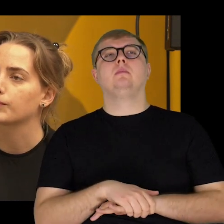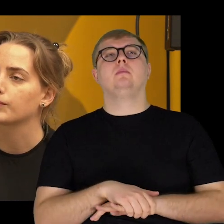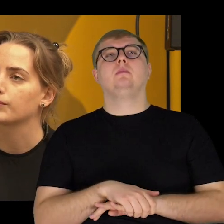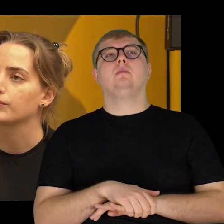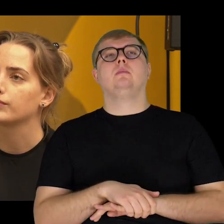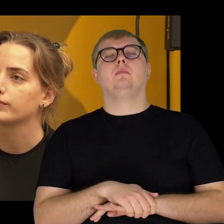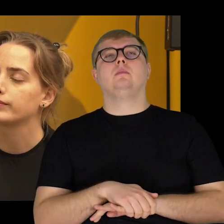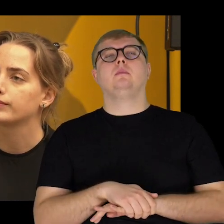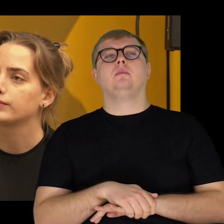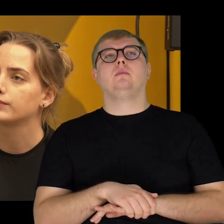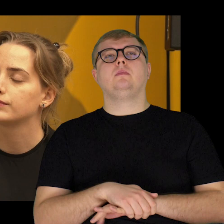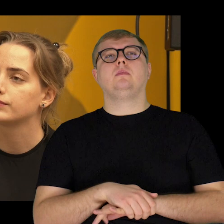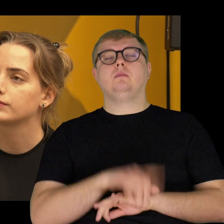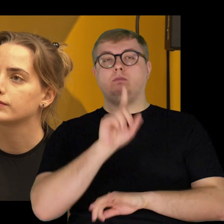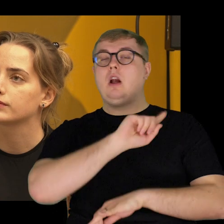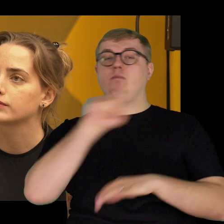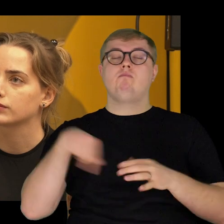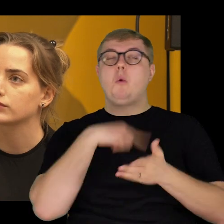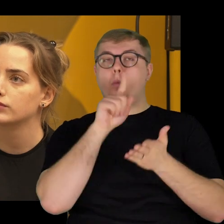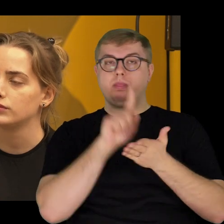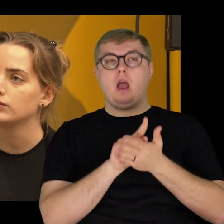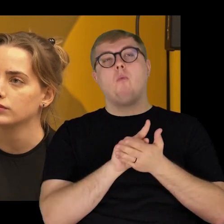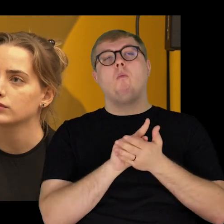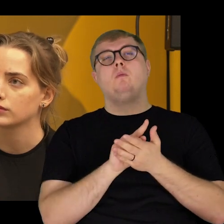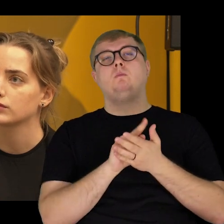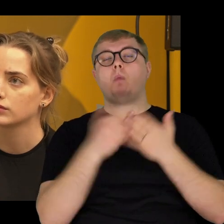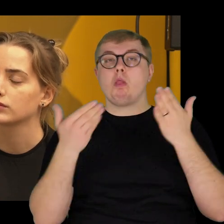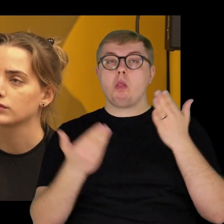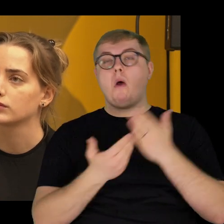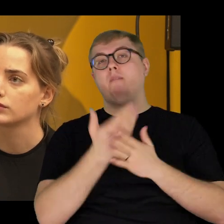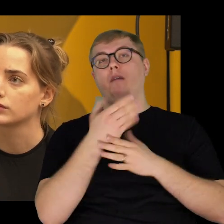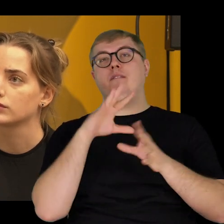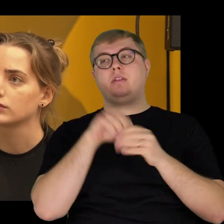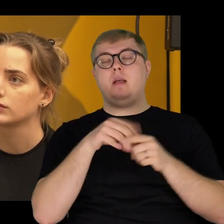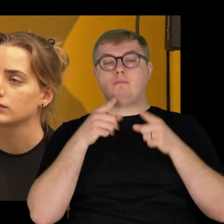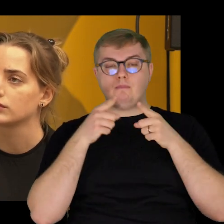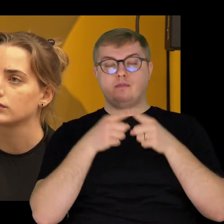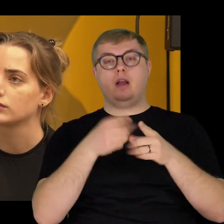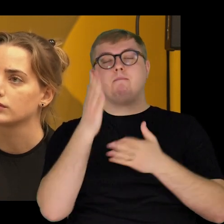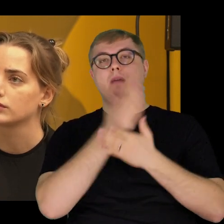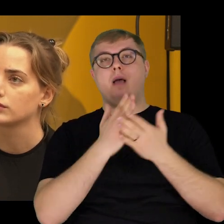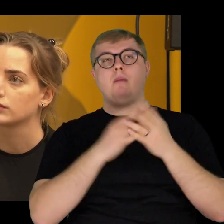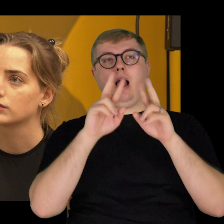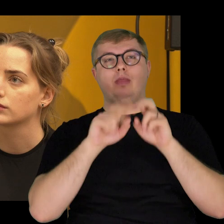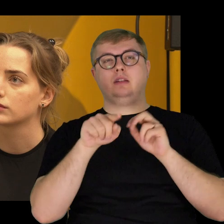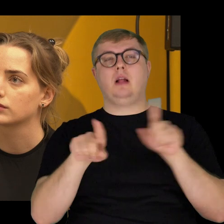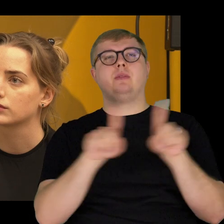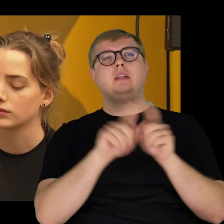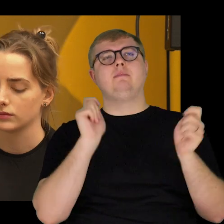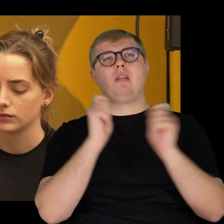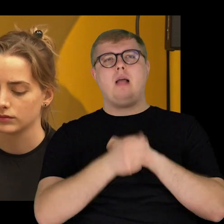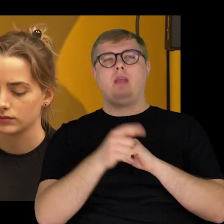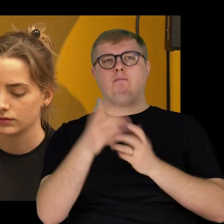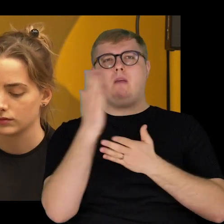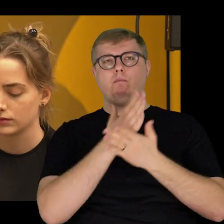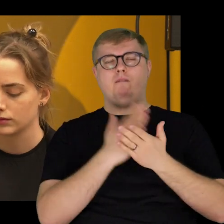we managed to conduct a new iteration in our analysis, and it changed the mapping. And